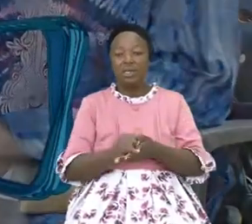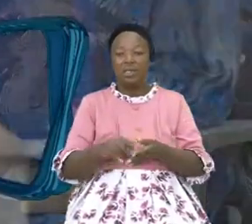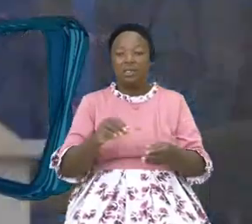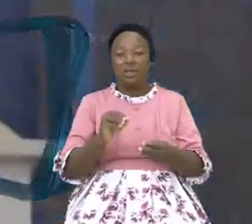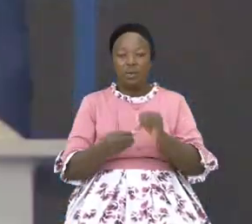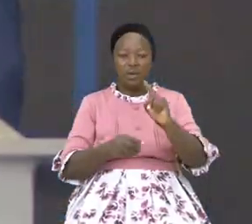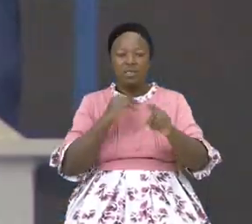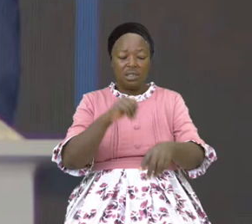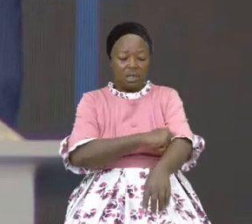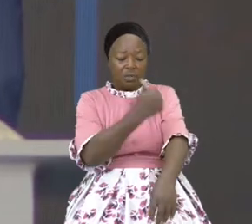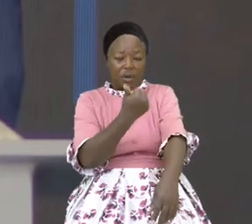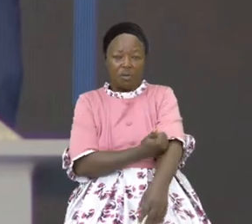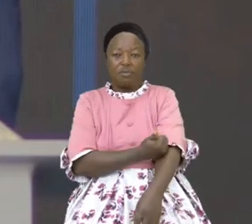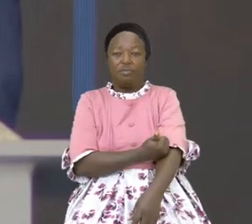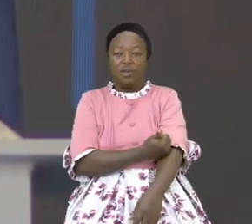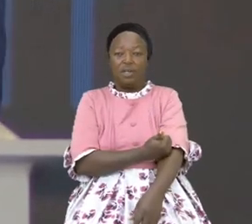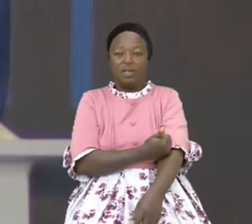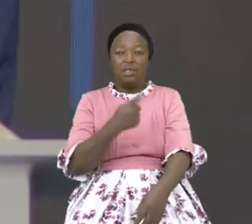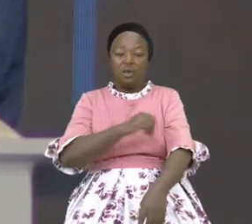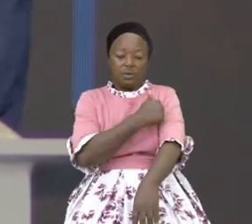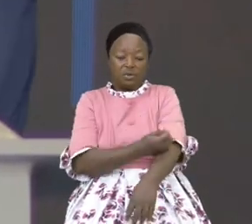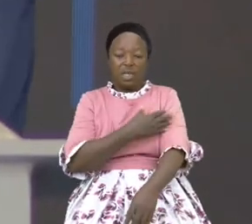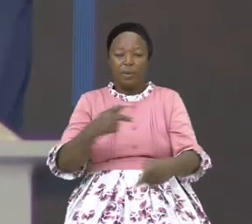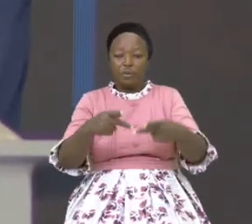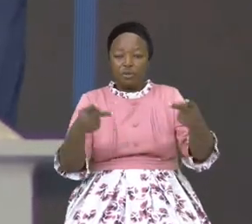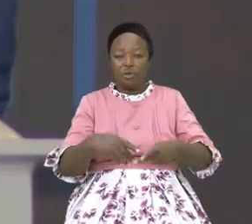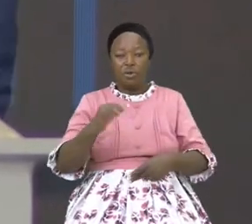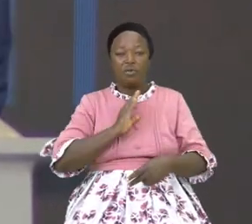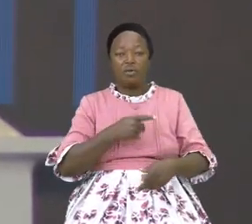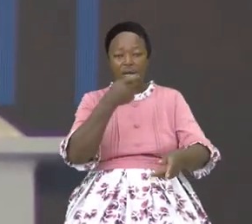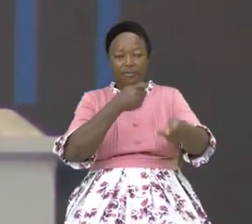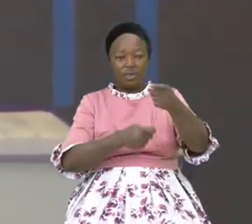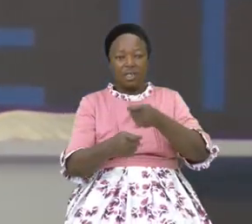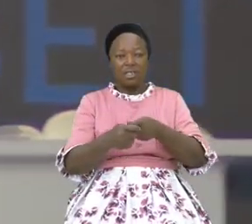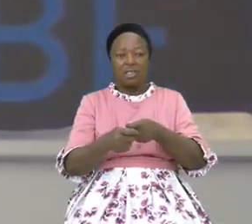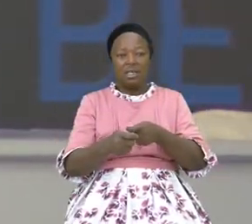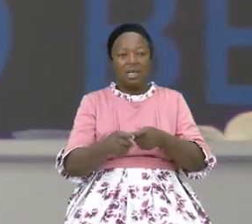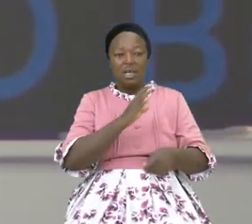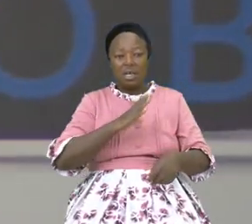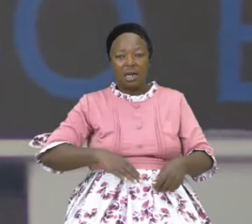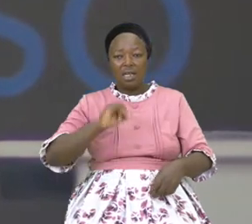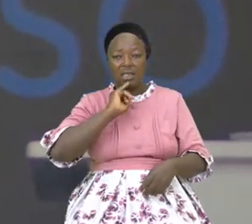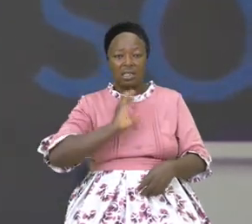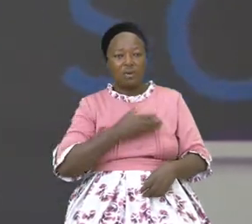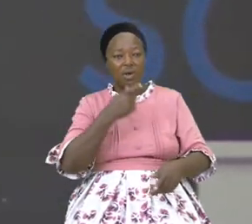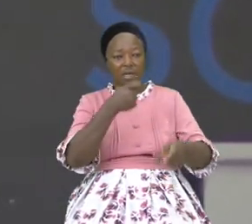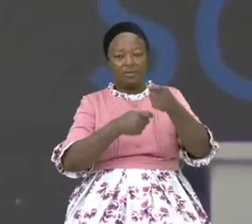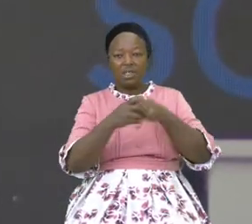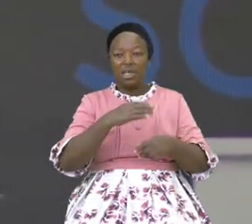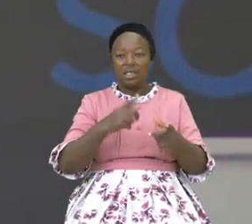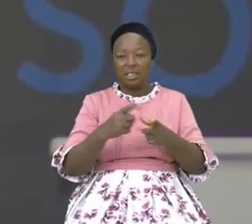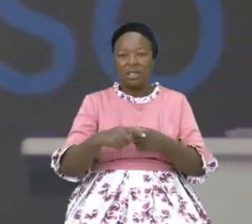authority and position of our advocate. Christ is the advocate, and we have the authority and the